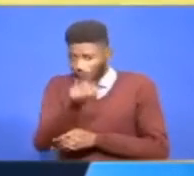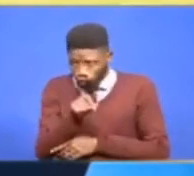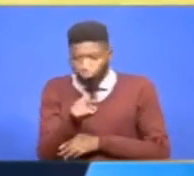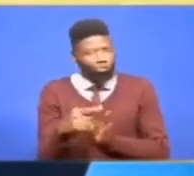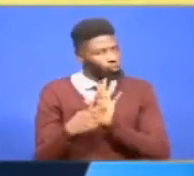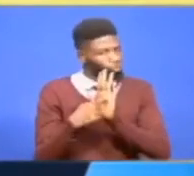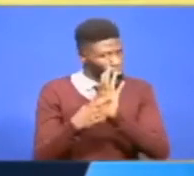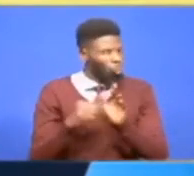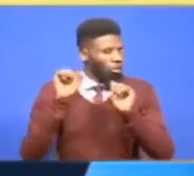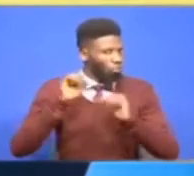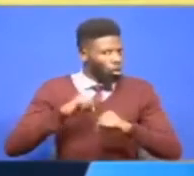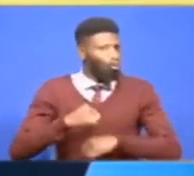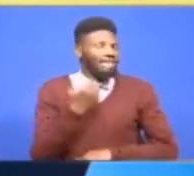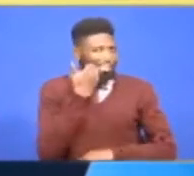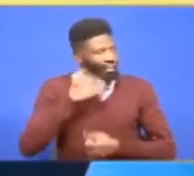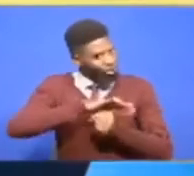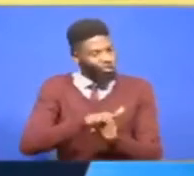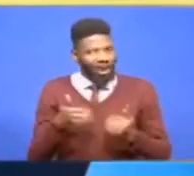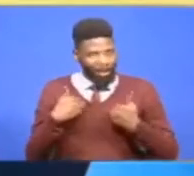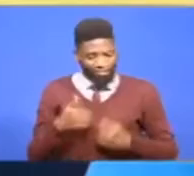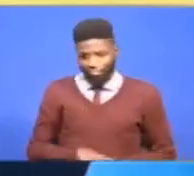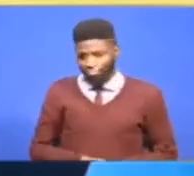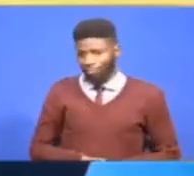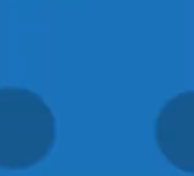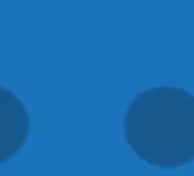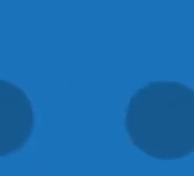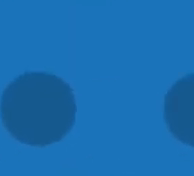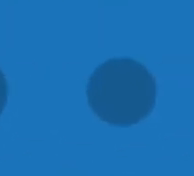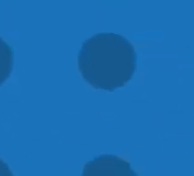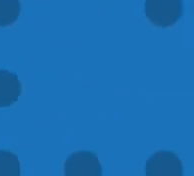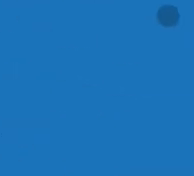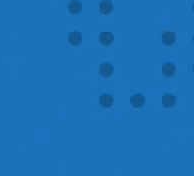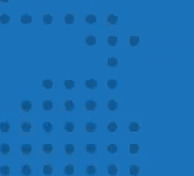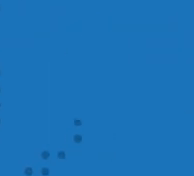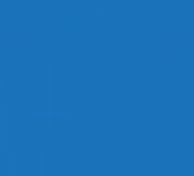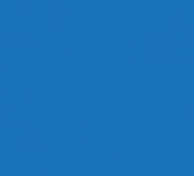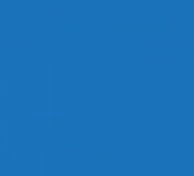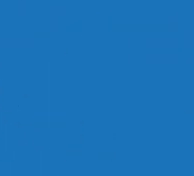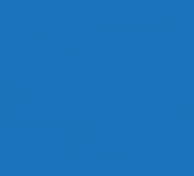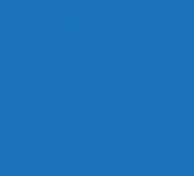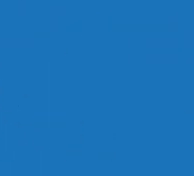virus. These guidelines must be strictly adhered to.